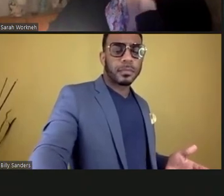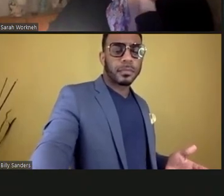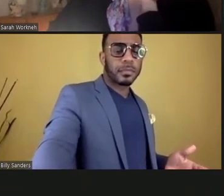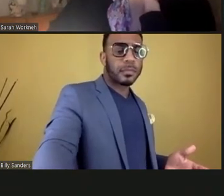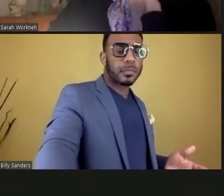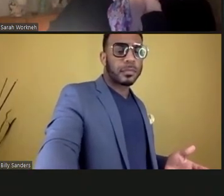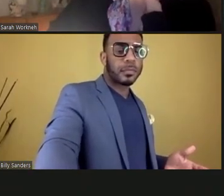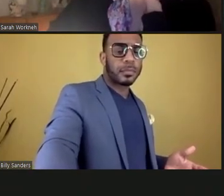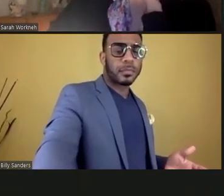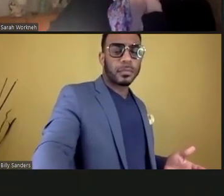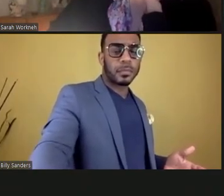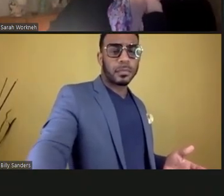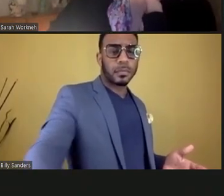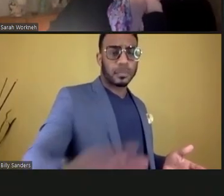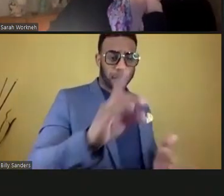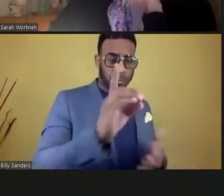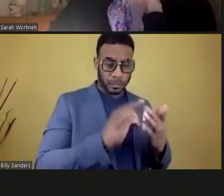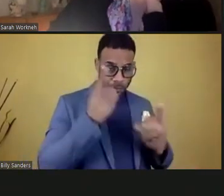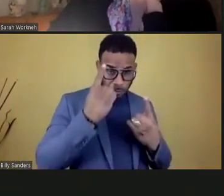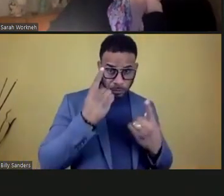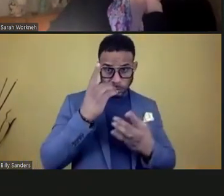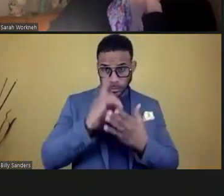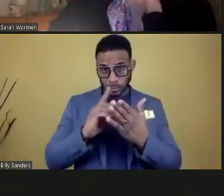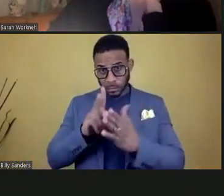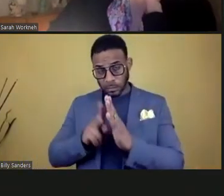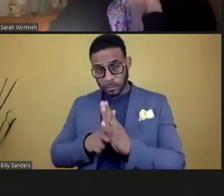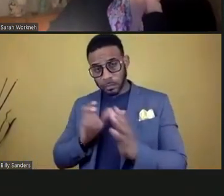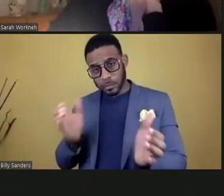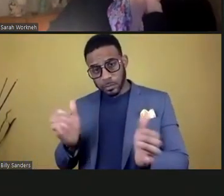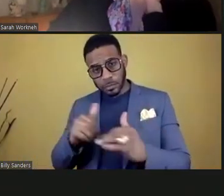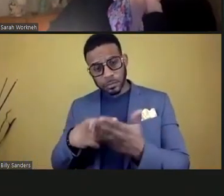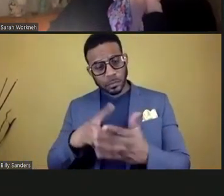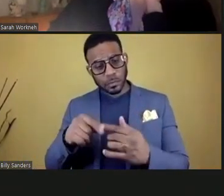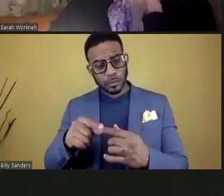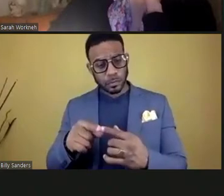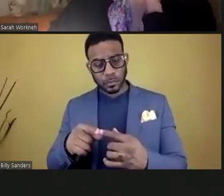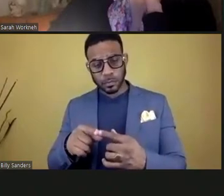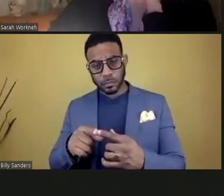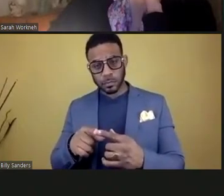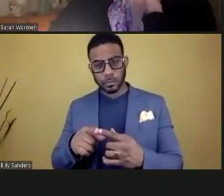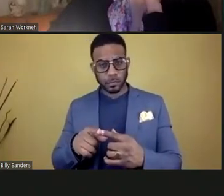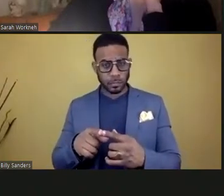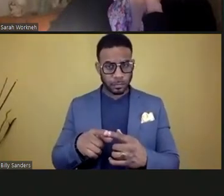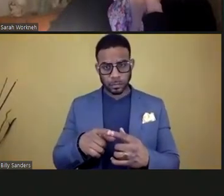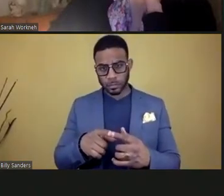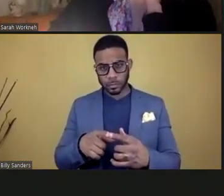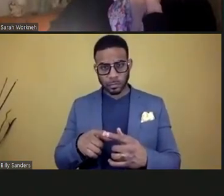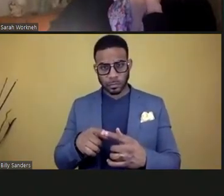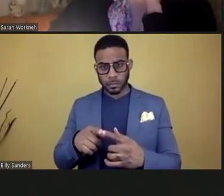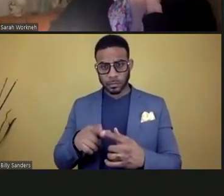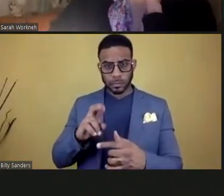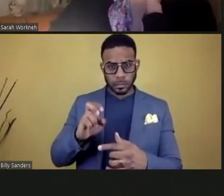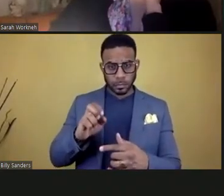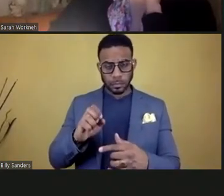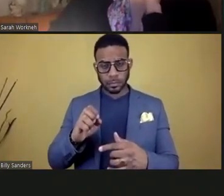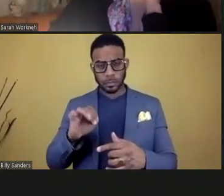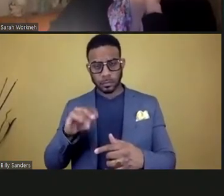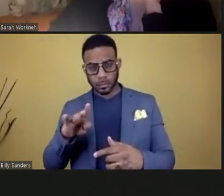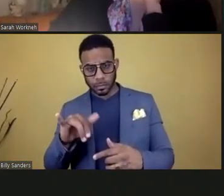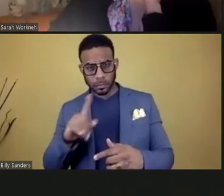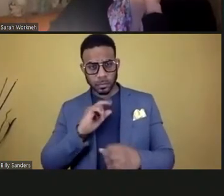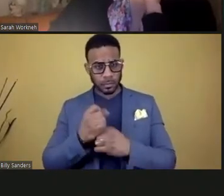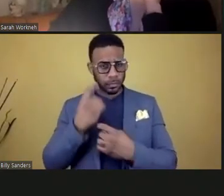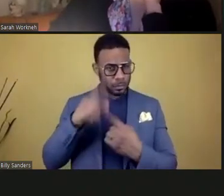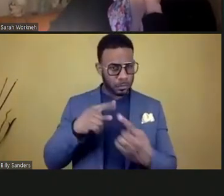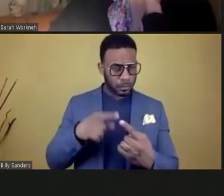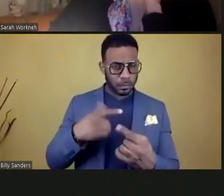So I want to encourage us in this conversation about kind of race, equity, artist residencies, to really think